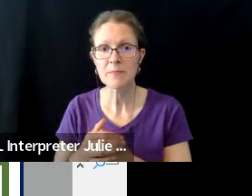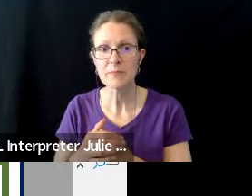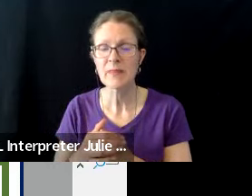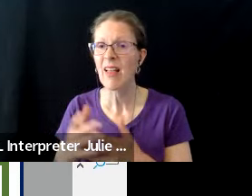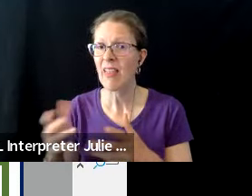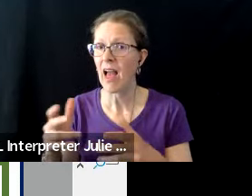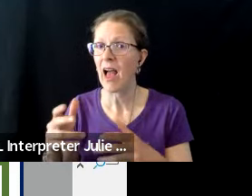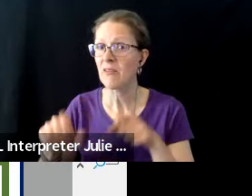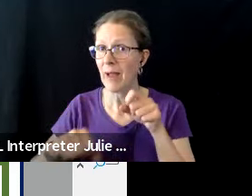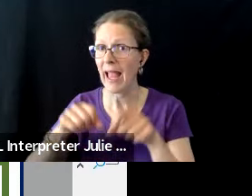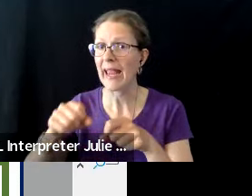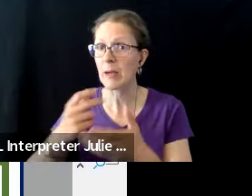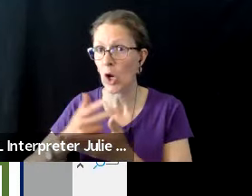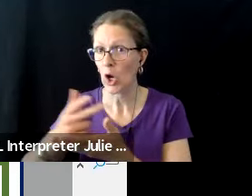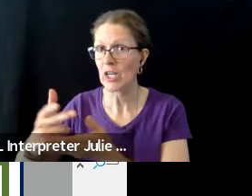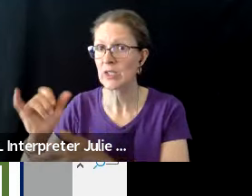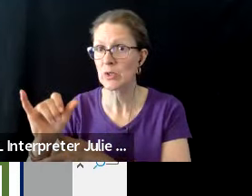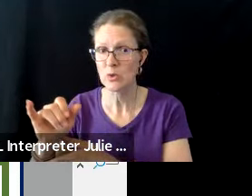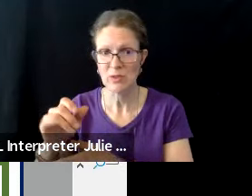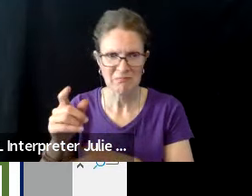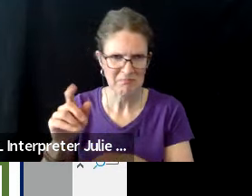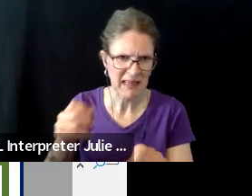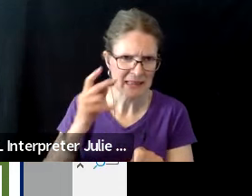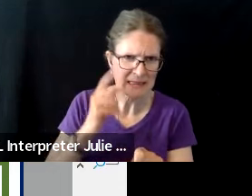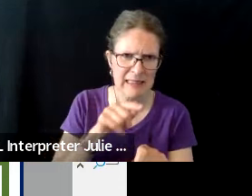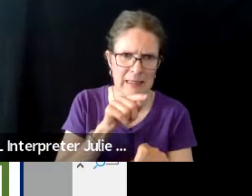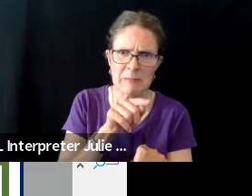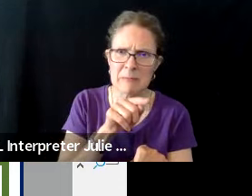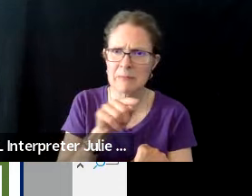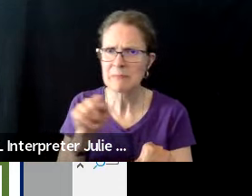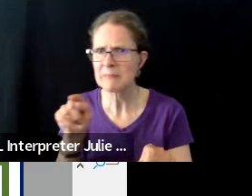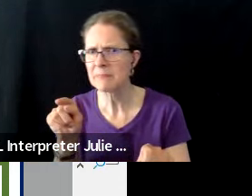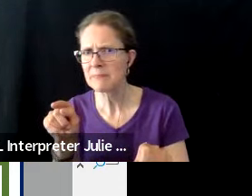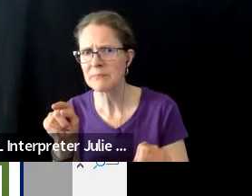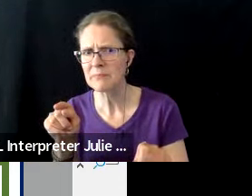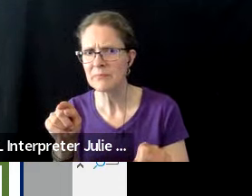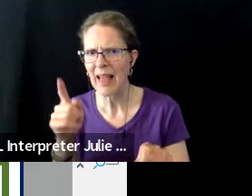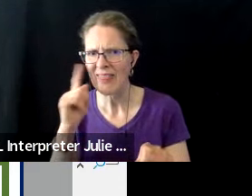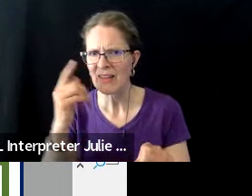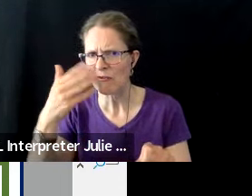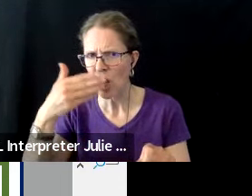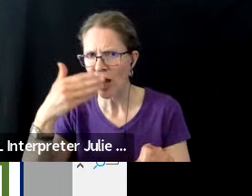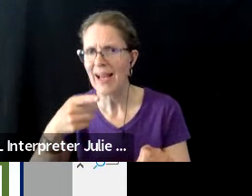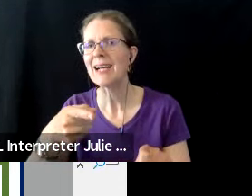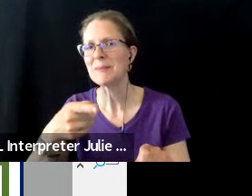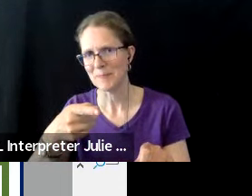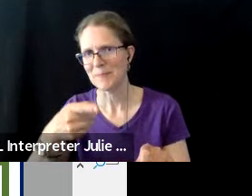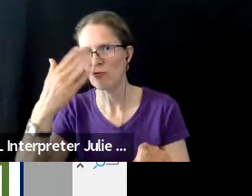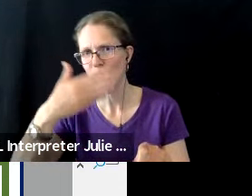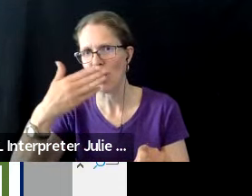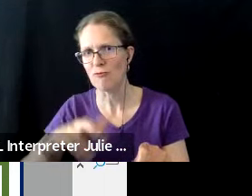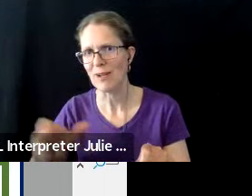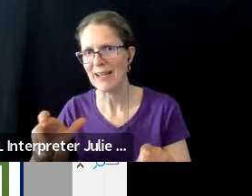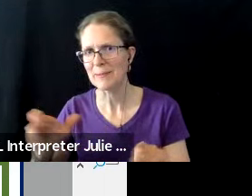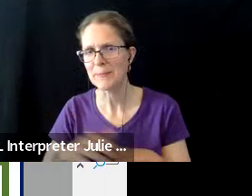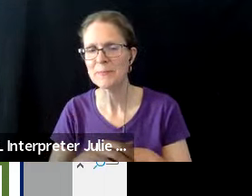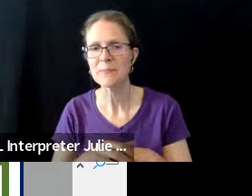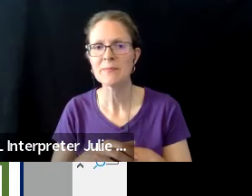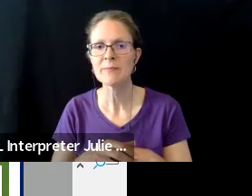parking, and I think you can see some of it. I believe some of it is in the front. Yeah, there you go. But maybe we